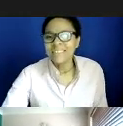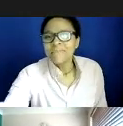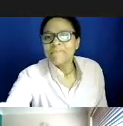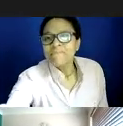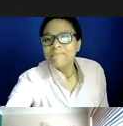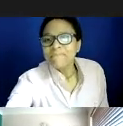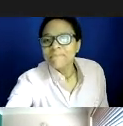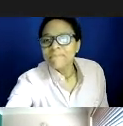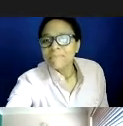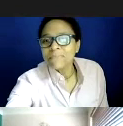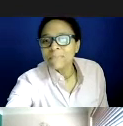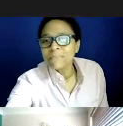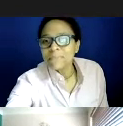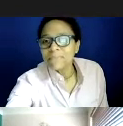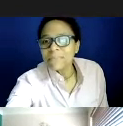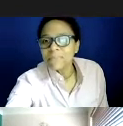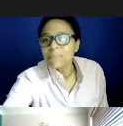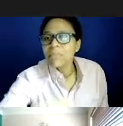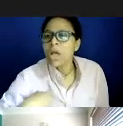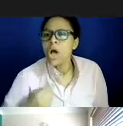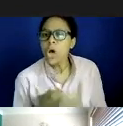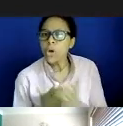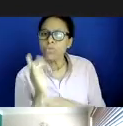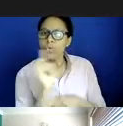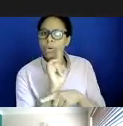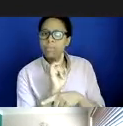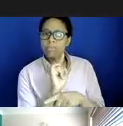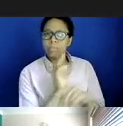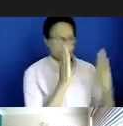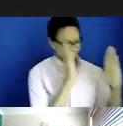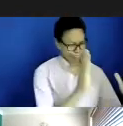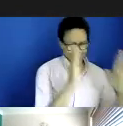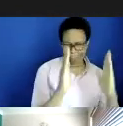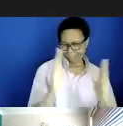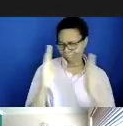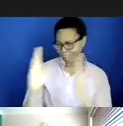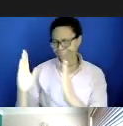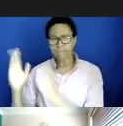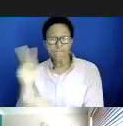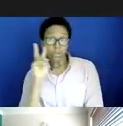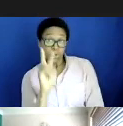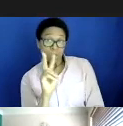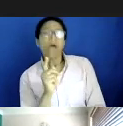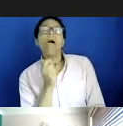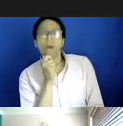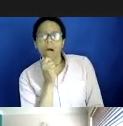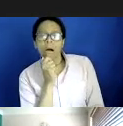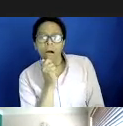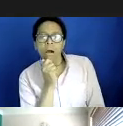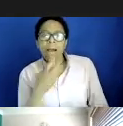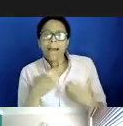So yeah, we'll just kind of go through them in weeks, I think is the best way, like partly to jog our memory, but also so you can kind of see how the like